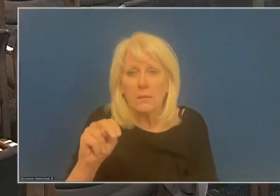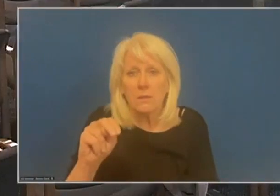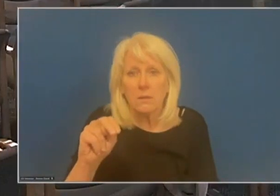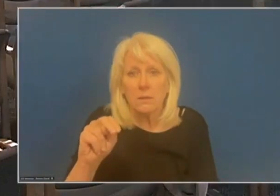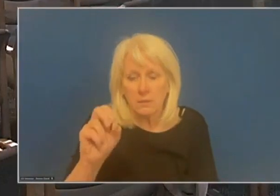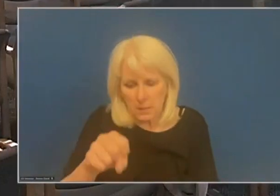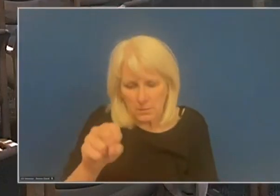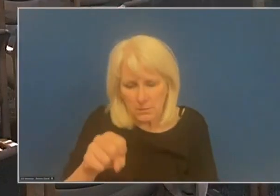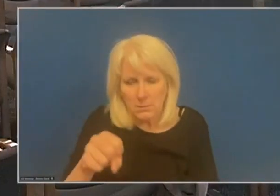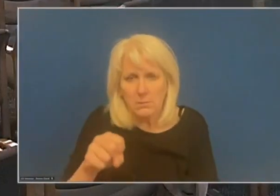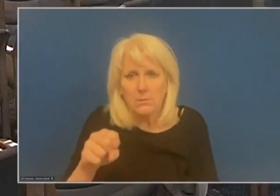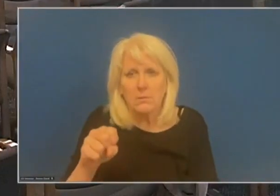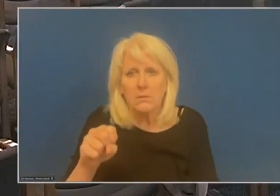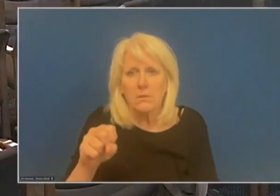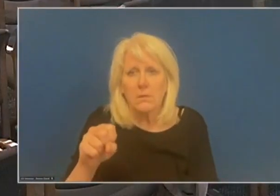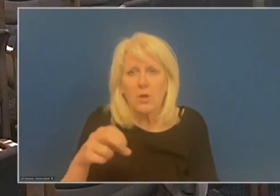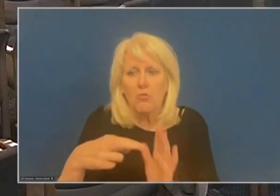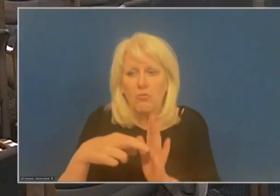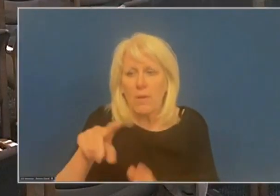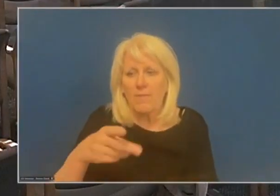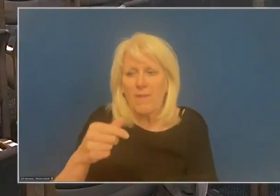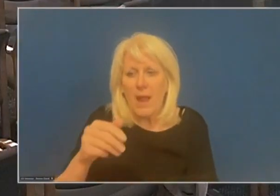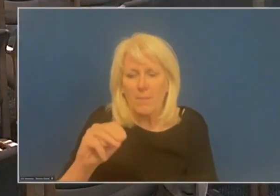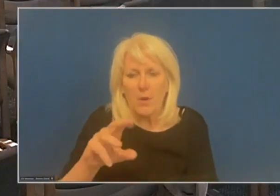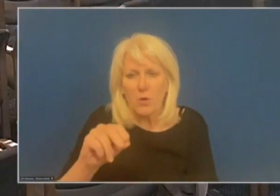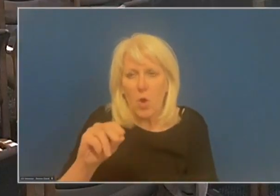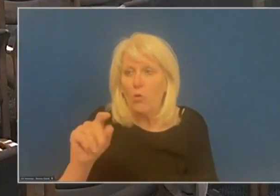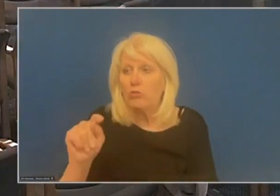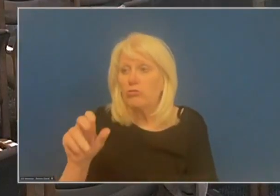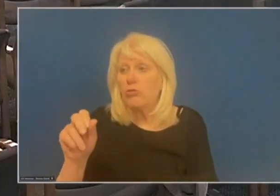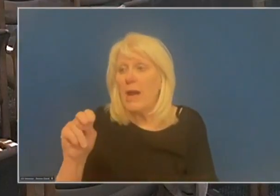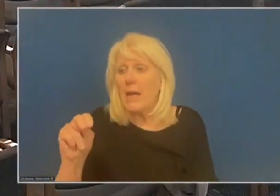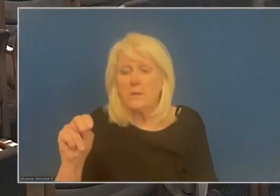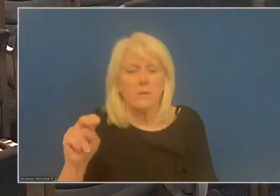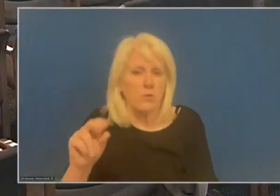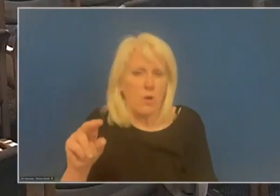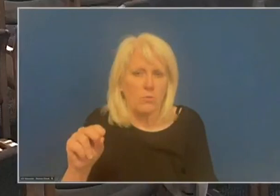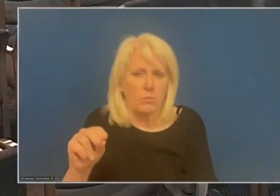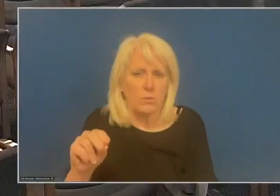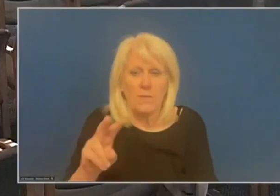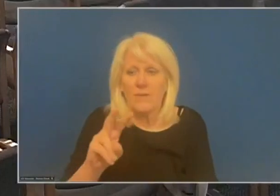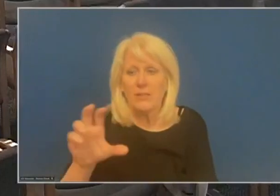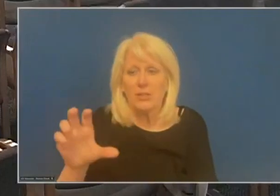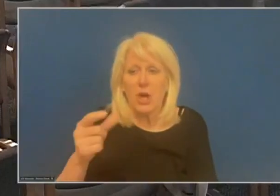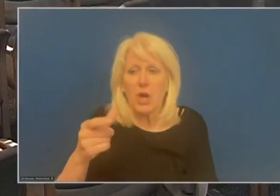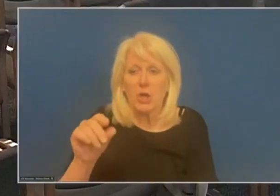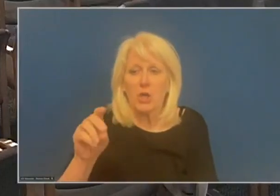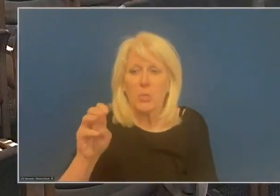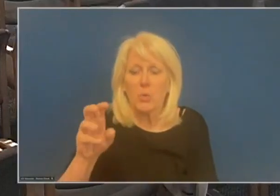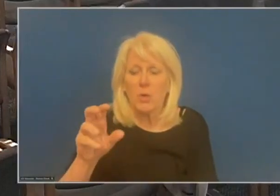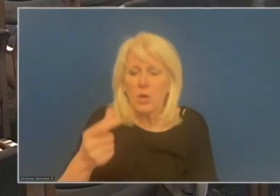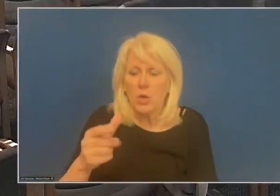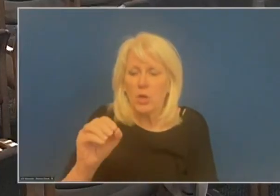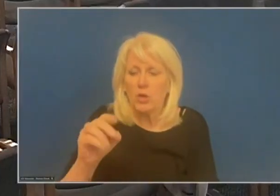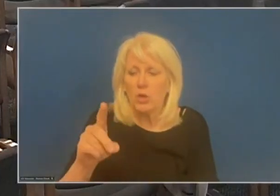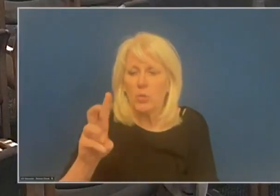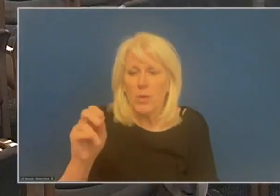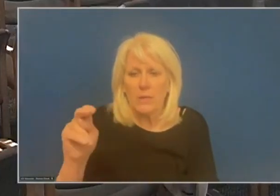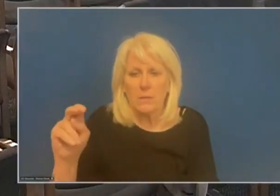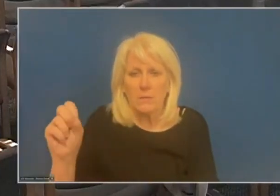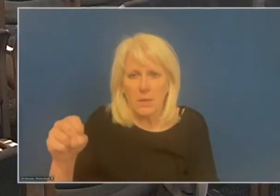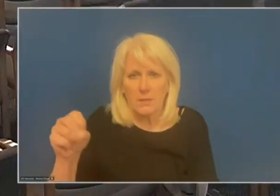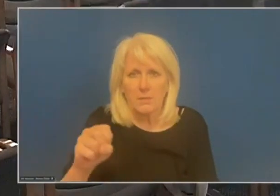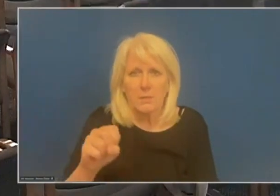Yes. Rep. Bam. No. Rep. Tran. No. Vice Chair Goodwin. Yes. Vice Chair Nelson.